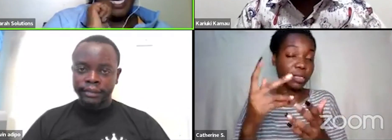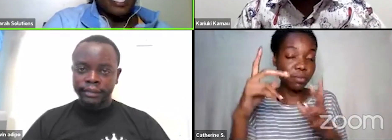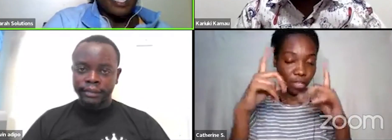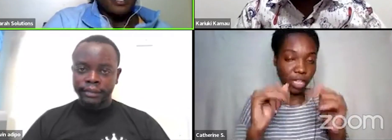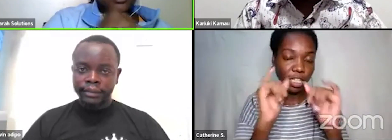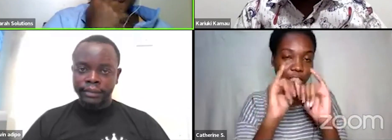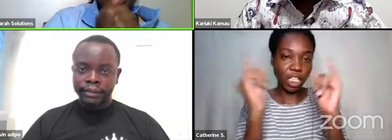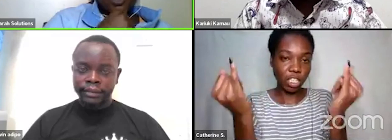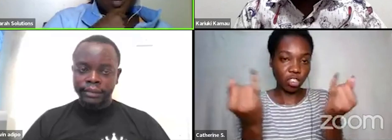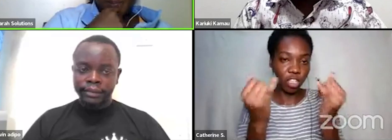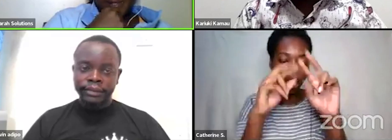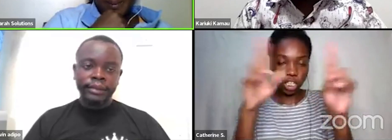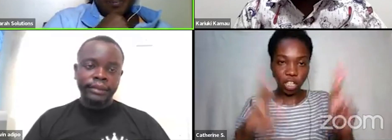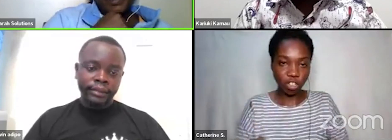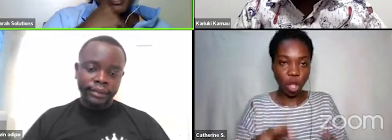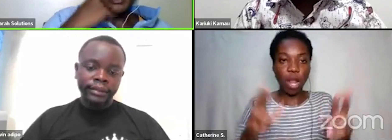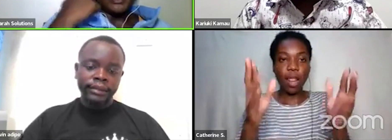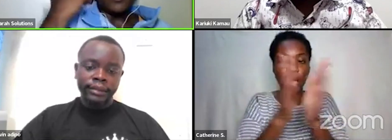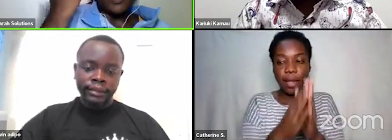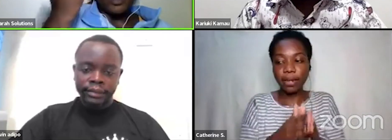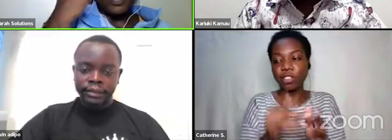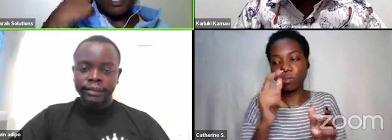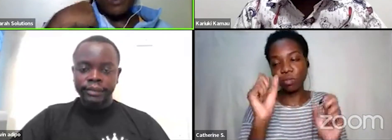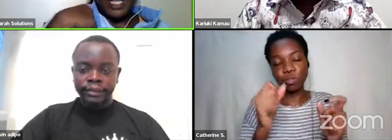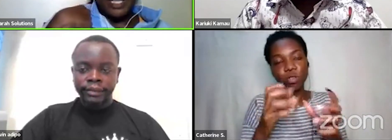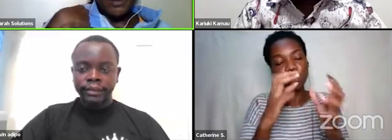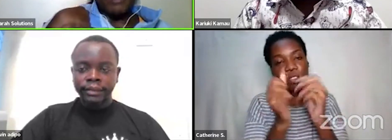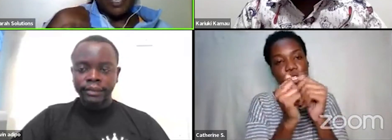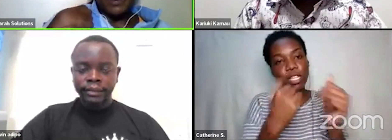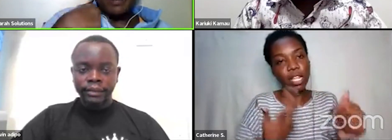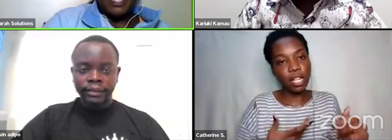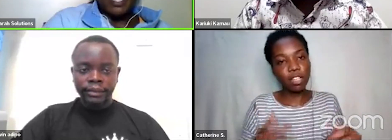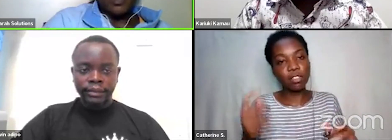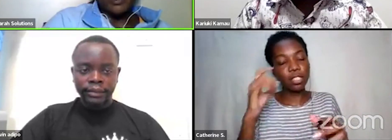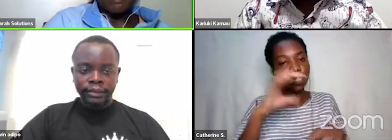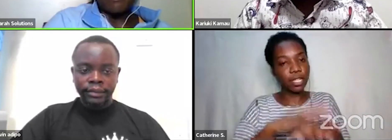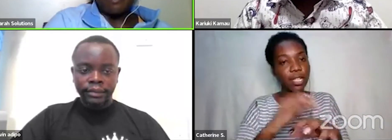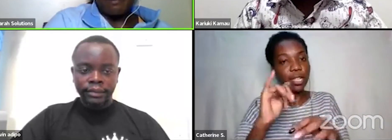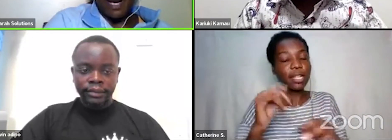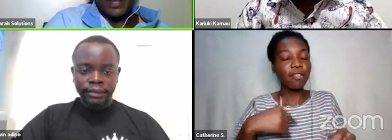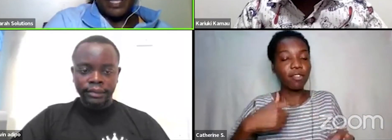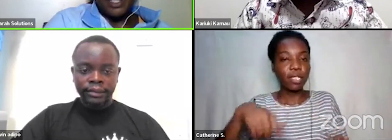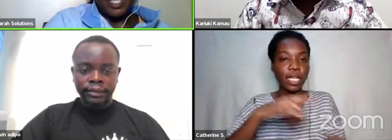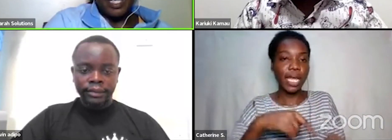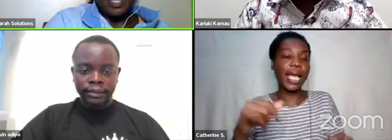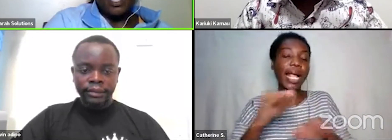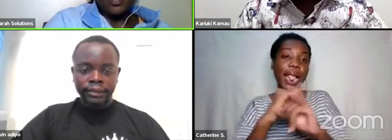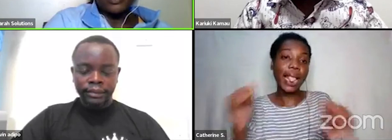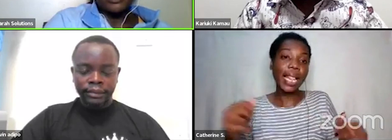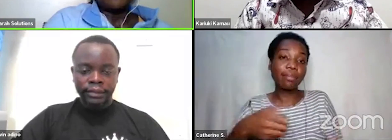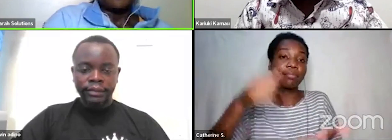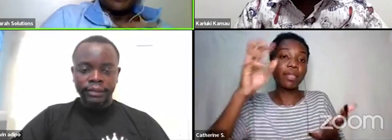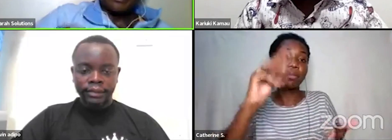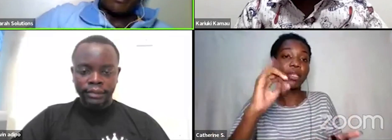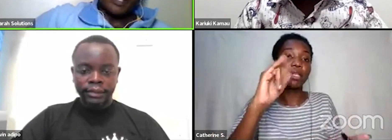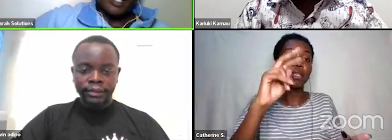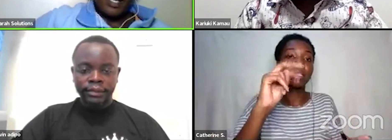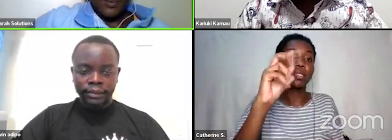with us to link you up with them. And then we also have Weekly, and we have Kapla Mintito, we have Panessa Training